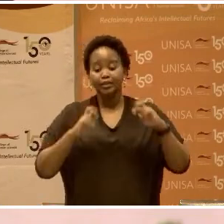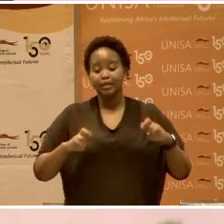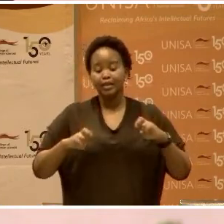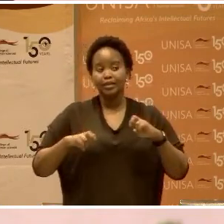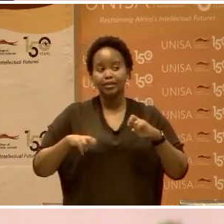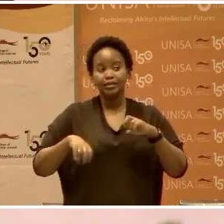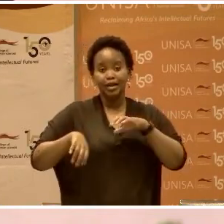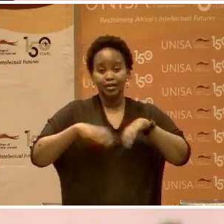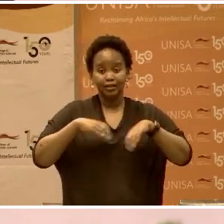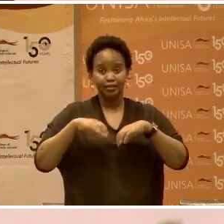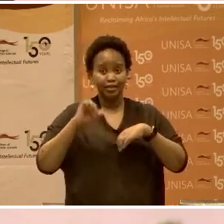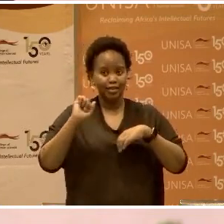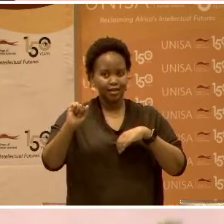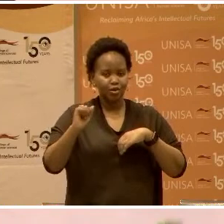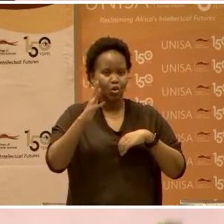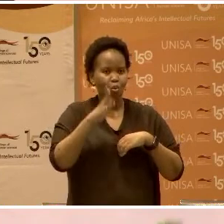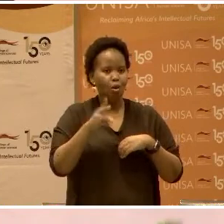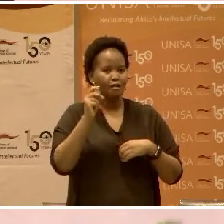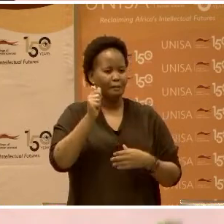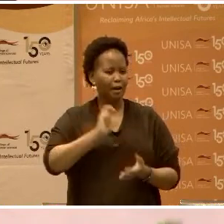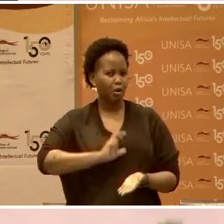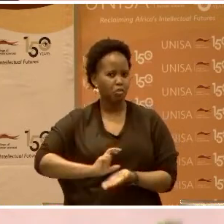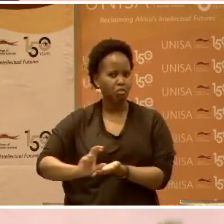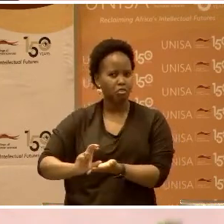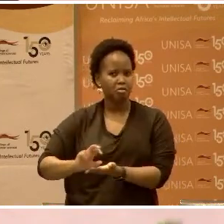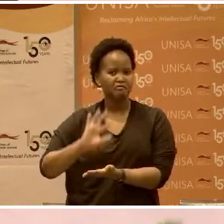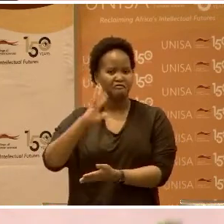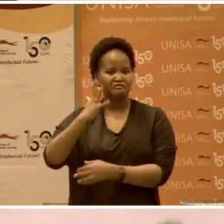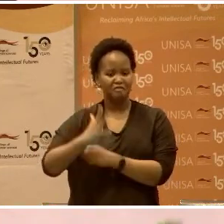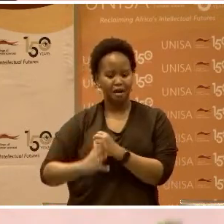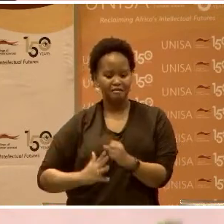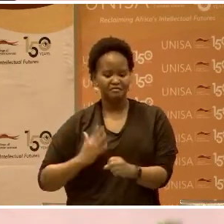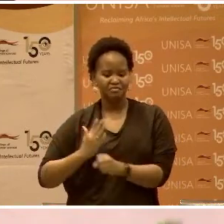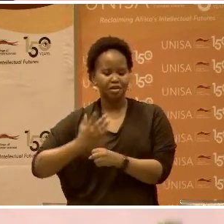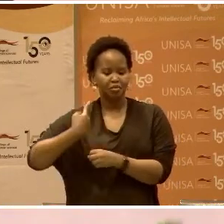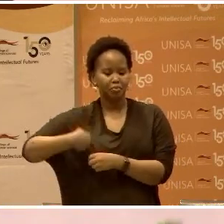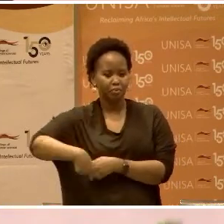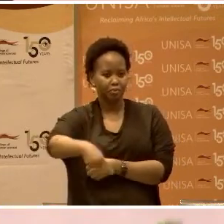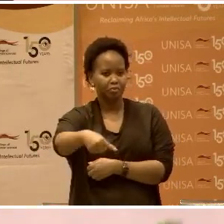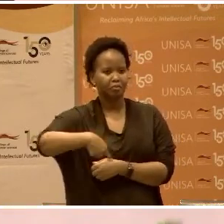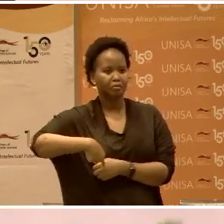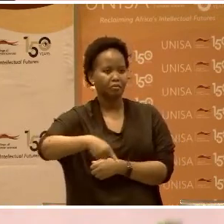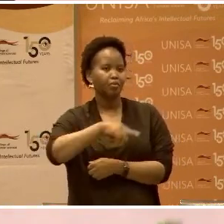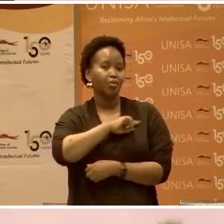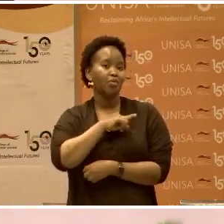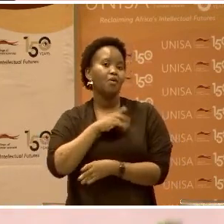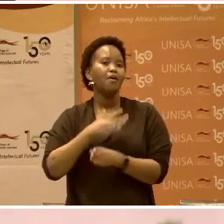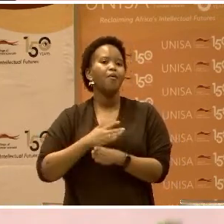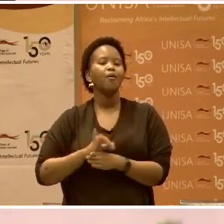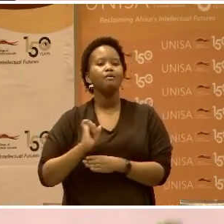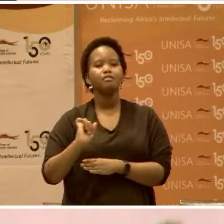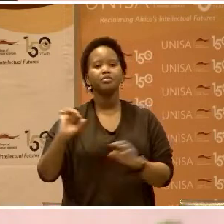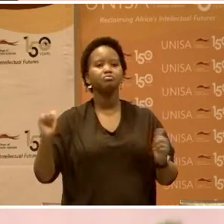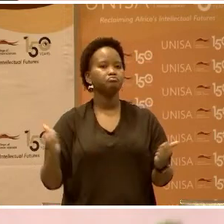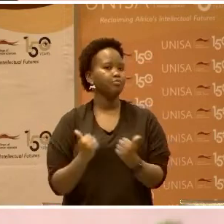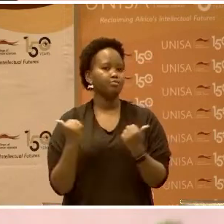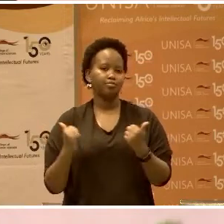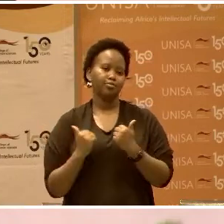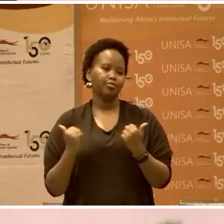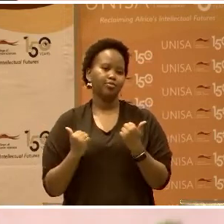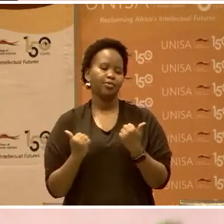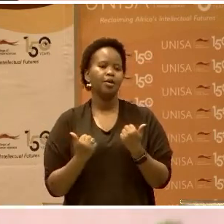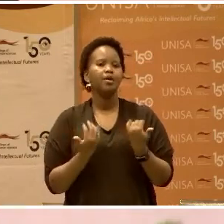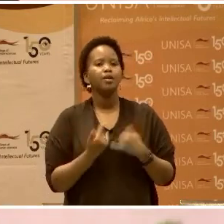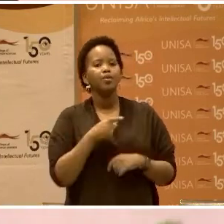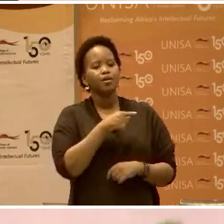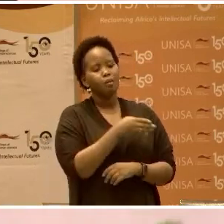be funded for 5 years for this body of work. Prof. Teller is available for